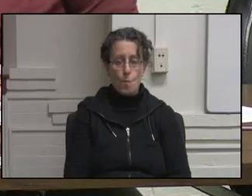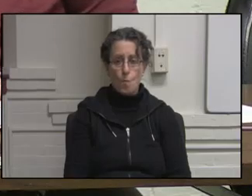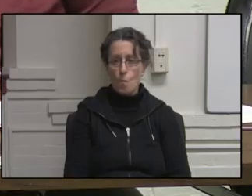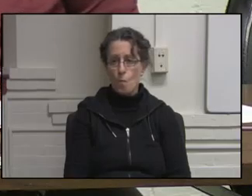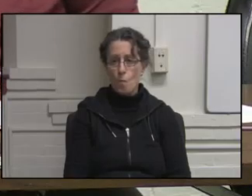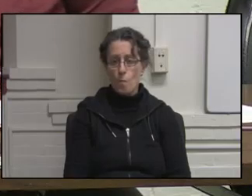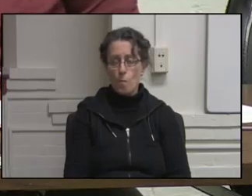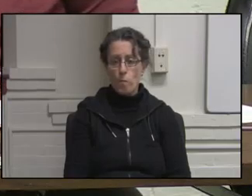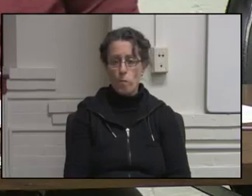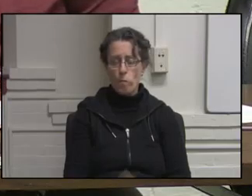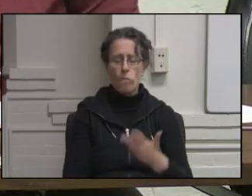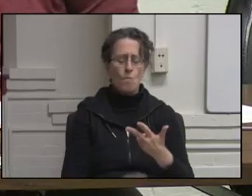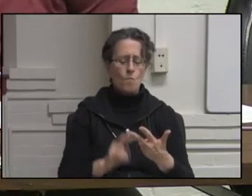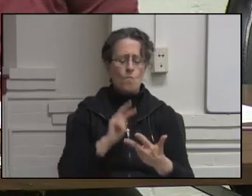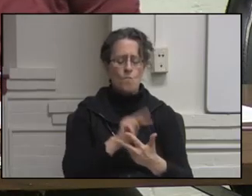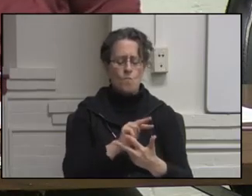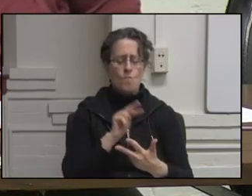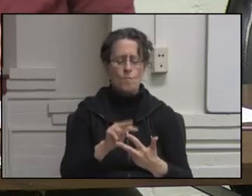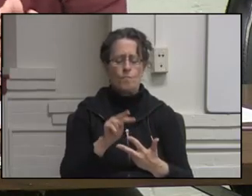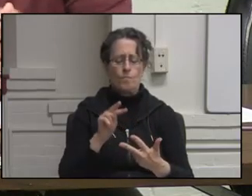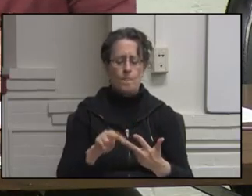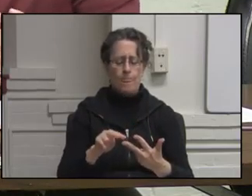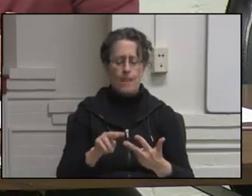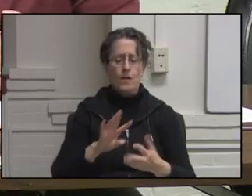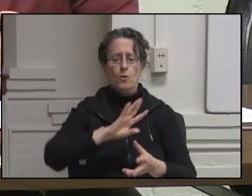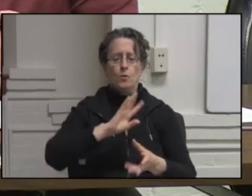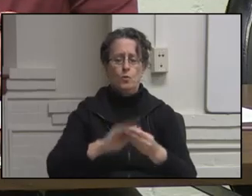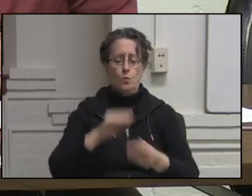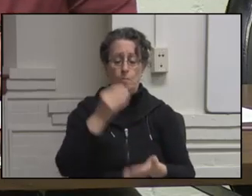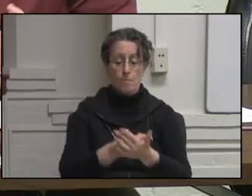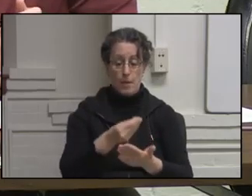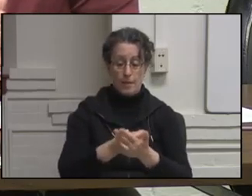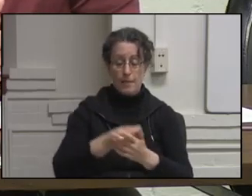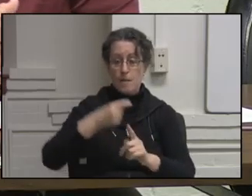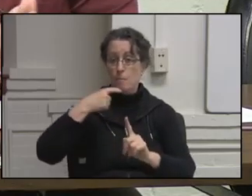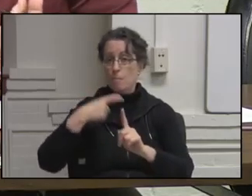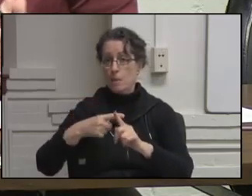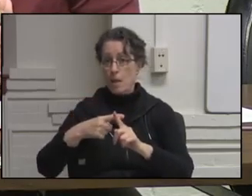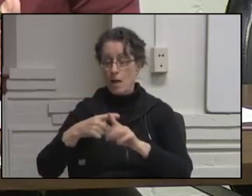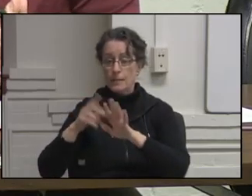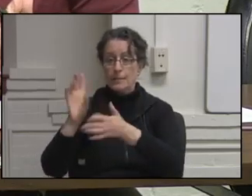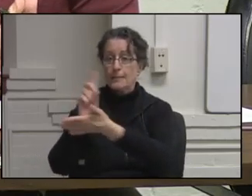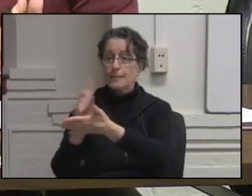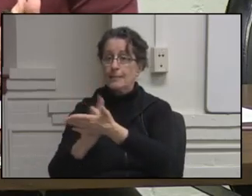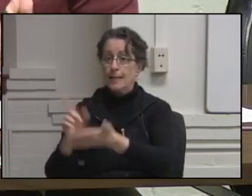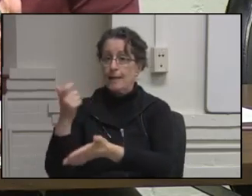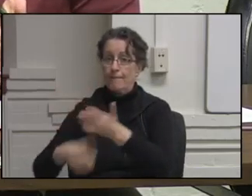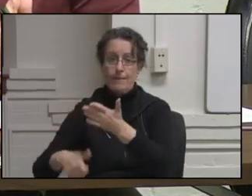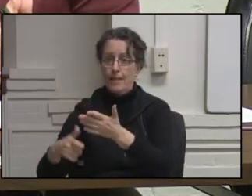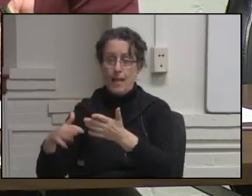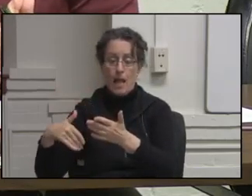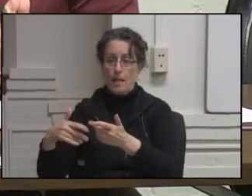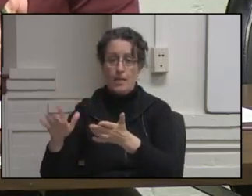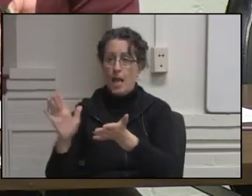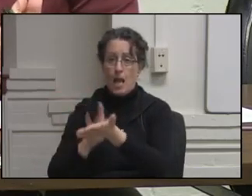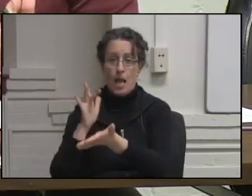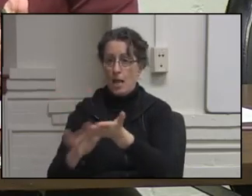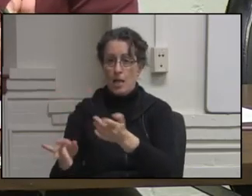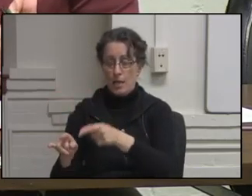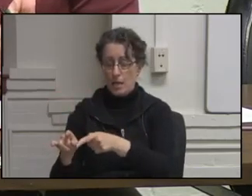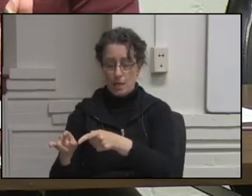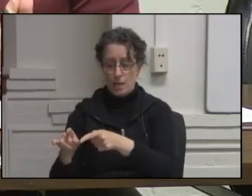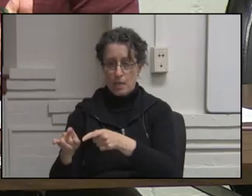and add in what is left that we have to pay out to the designer, Stantec, that kind of left us a